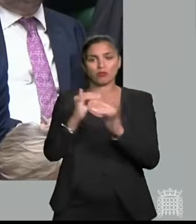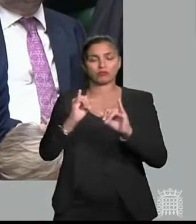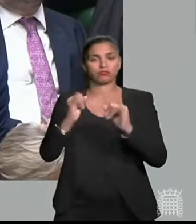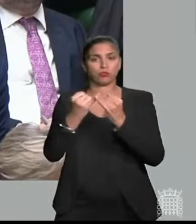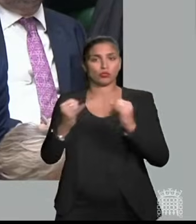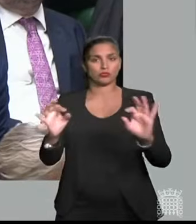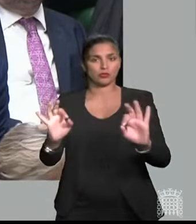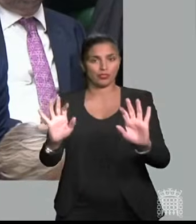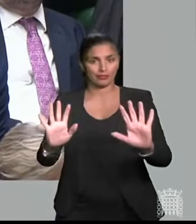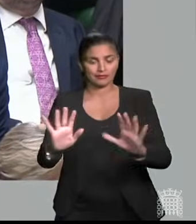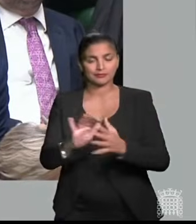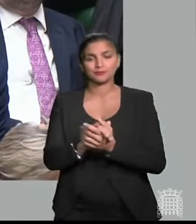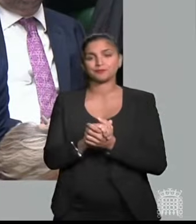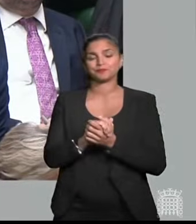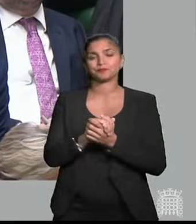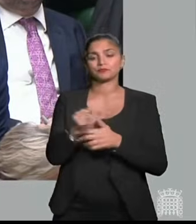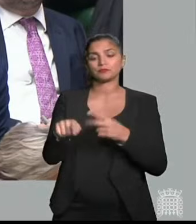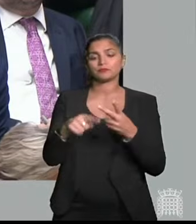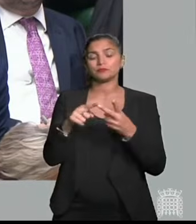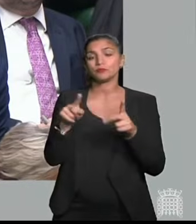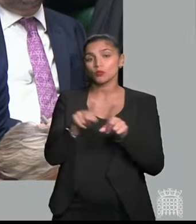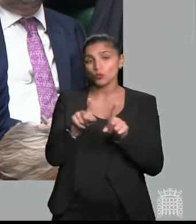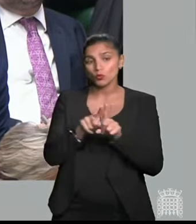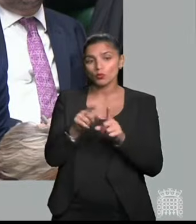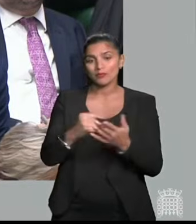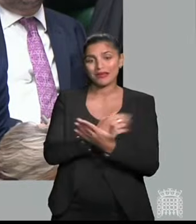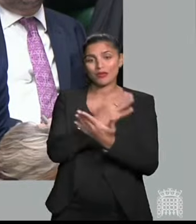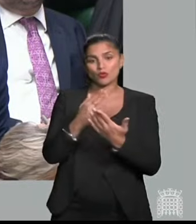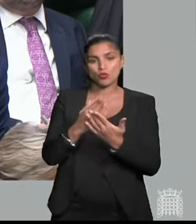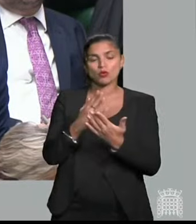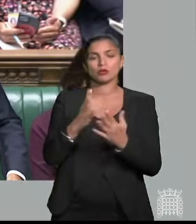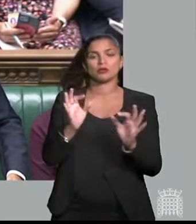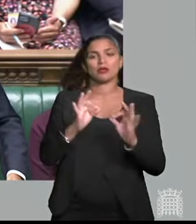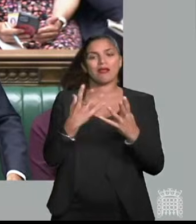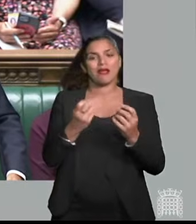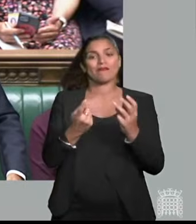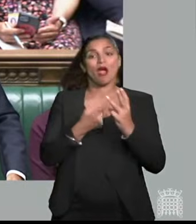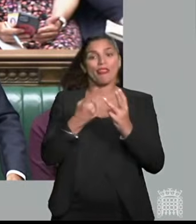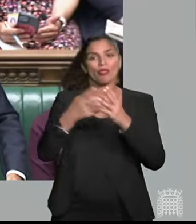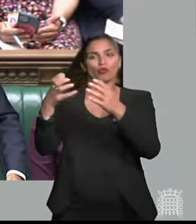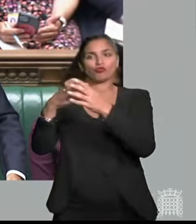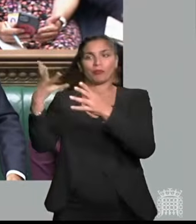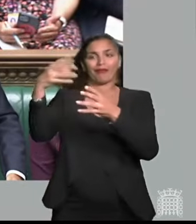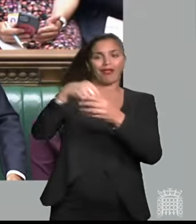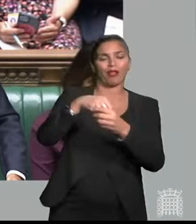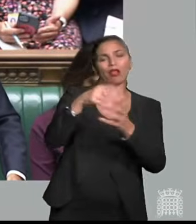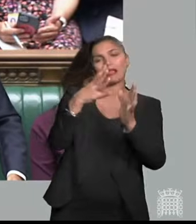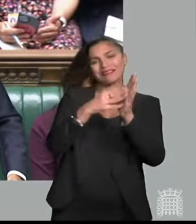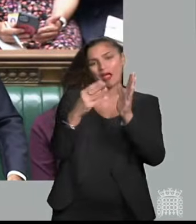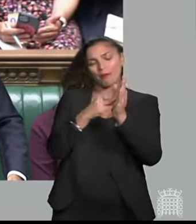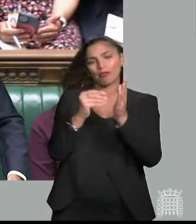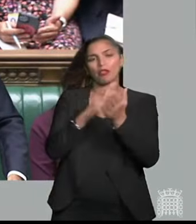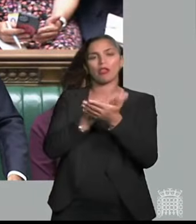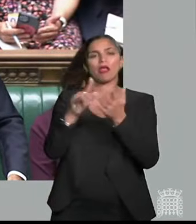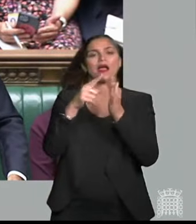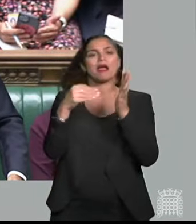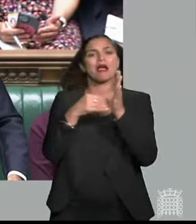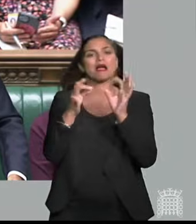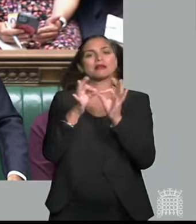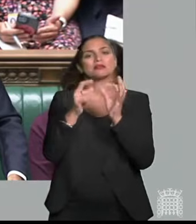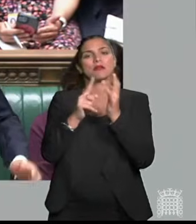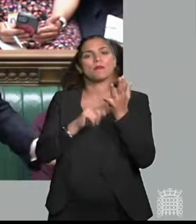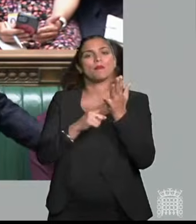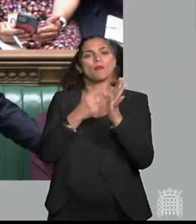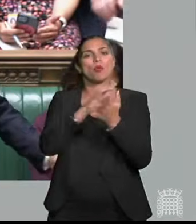not escalate and that arms aren't being sent to entities like Hezbollah. That's what our surveillance aircraft are currently doing, and indeed